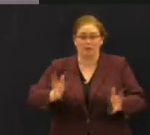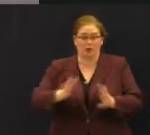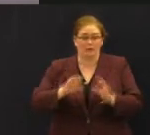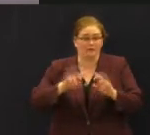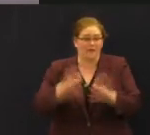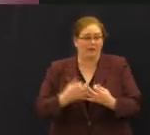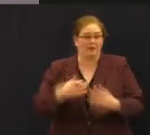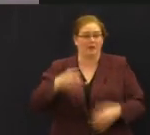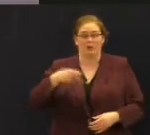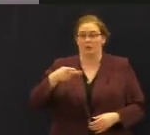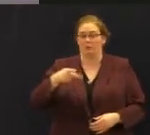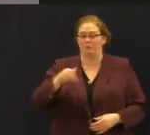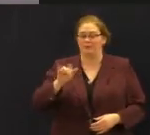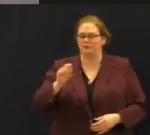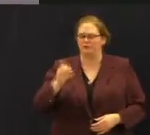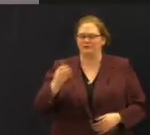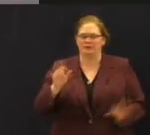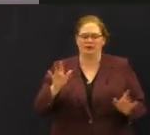on Pinterest.